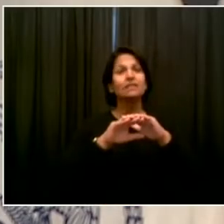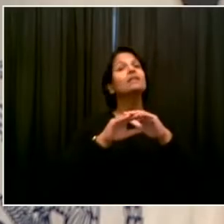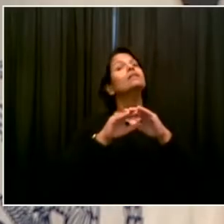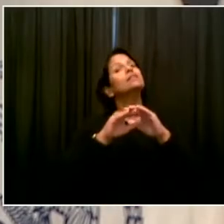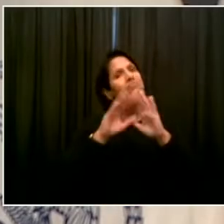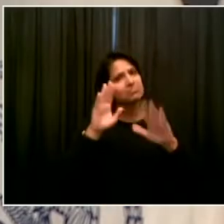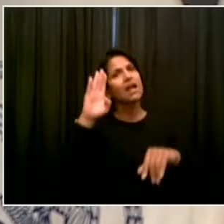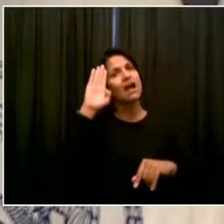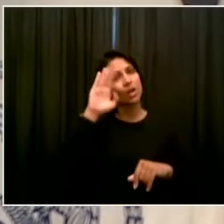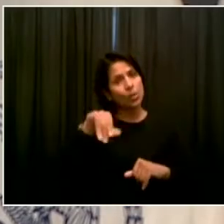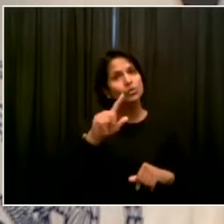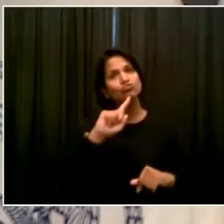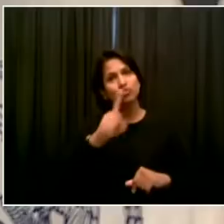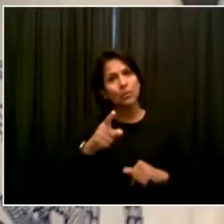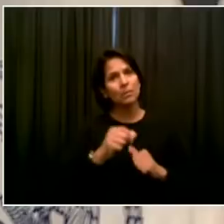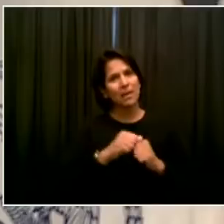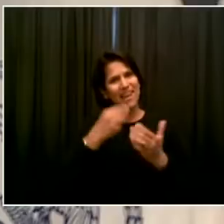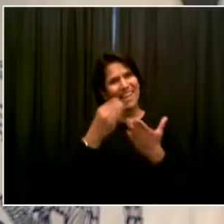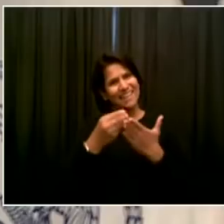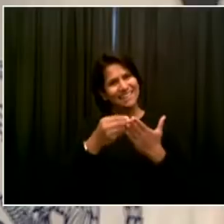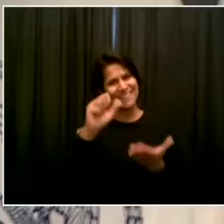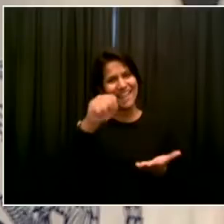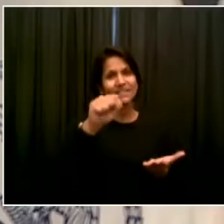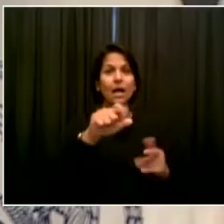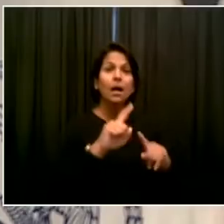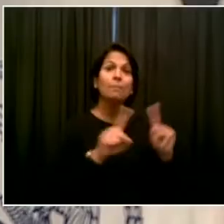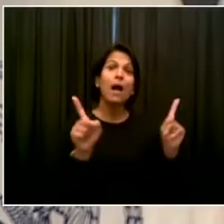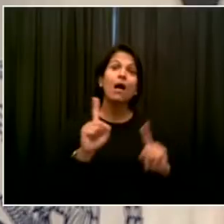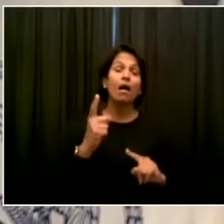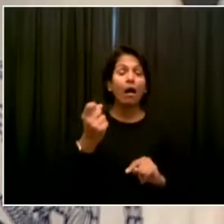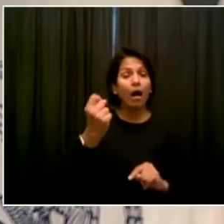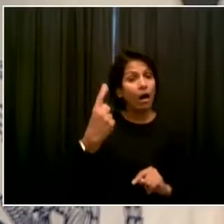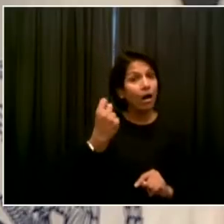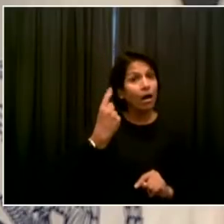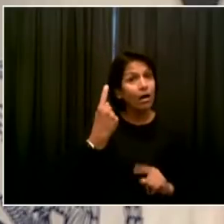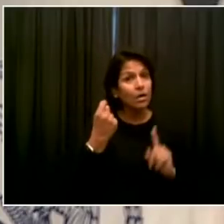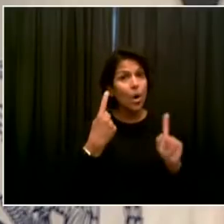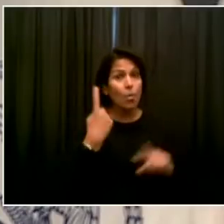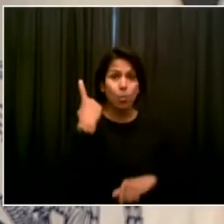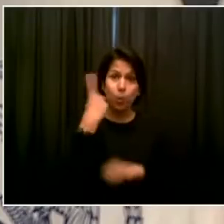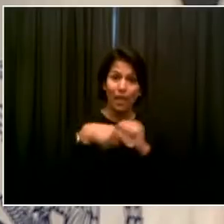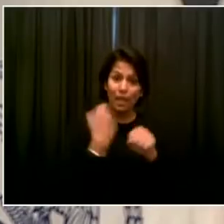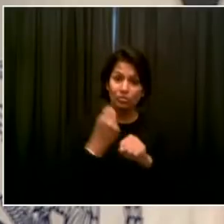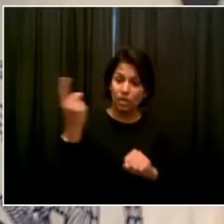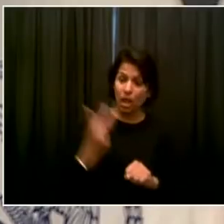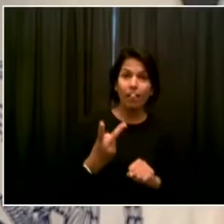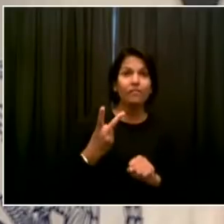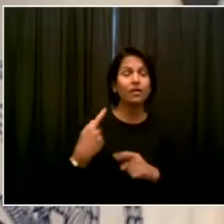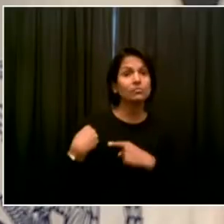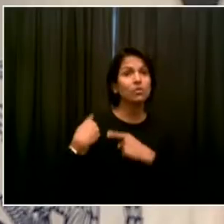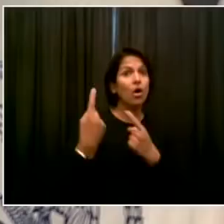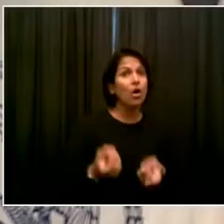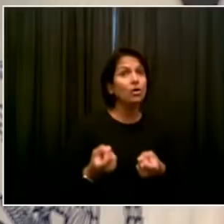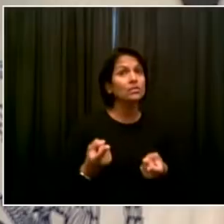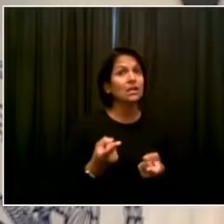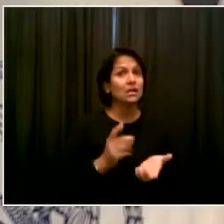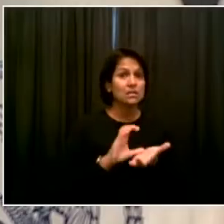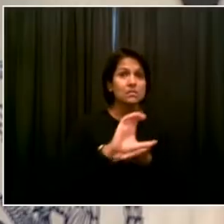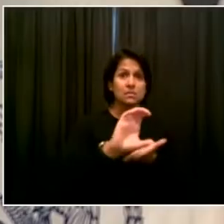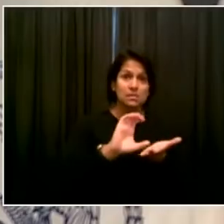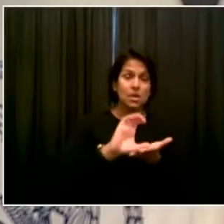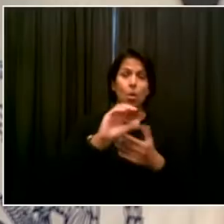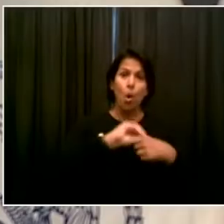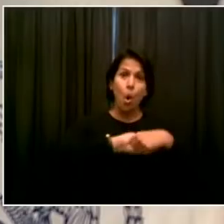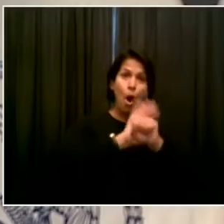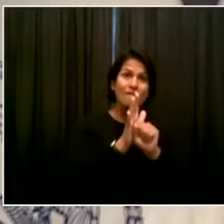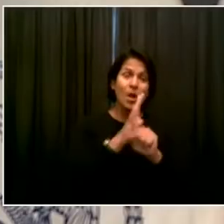massive multi-billion-dollar effort to fight COVID over these last years, I think it's a good investment. We have time for two more questions